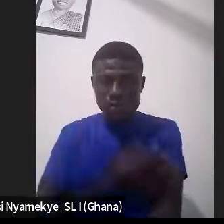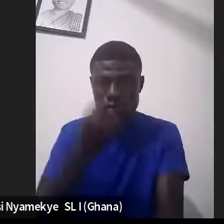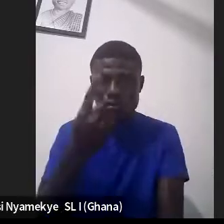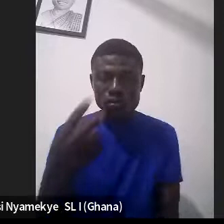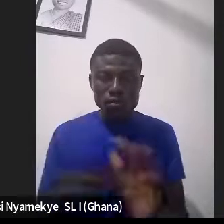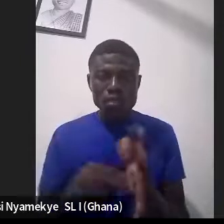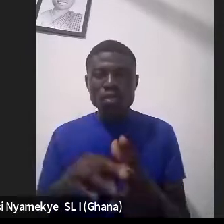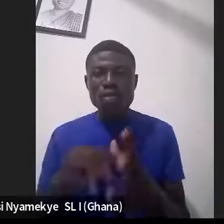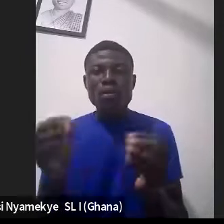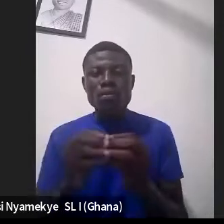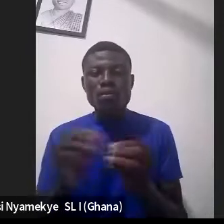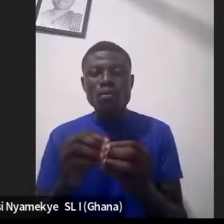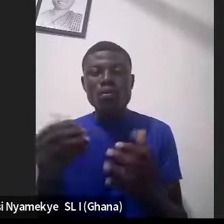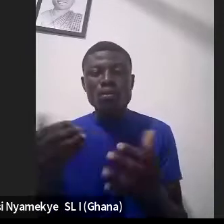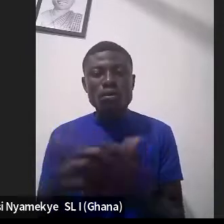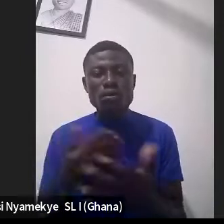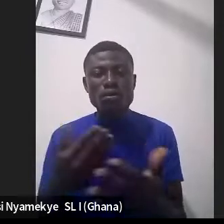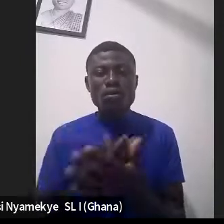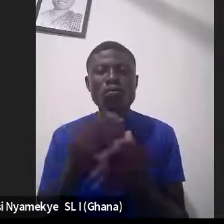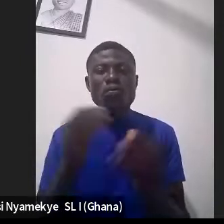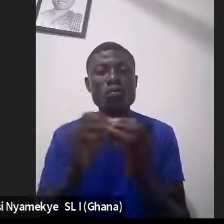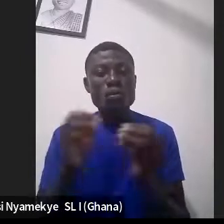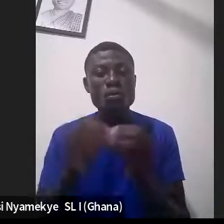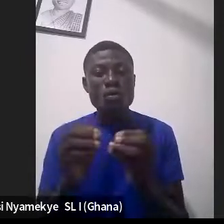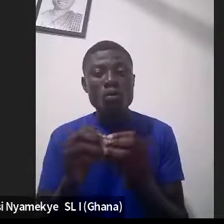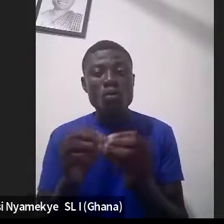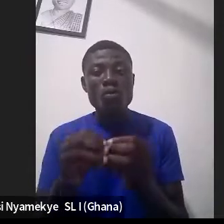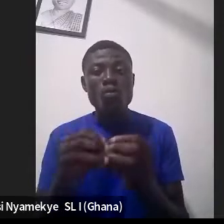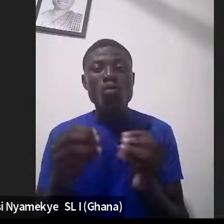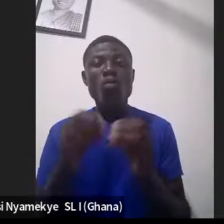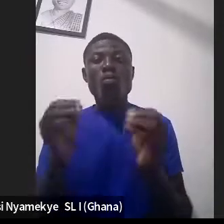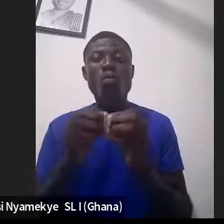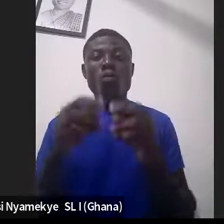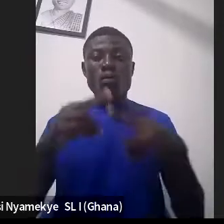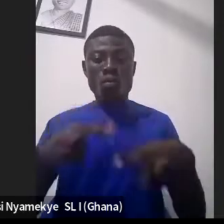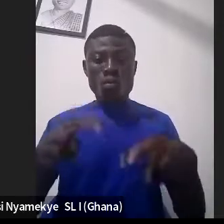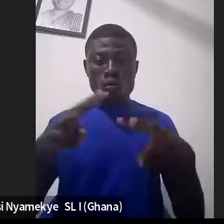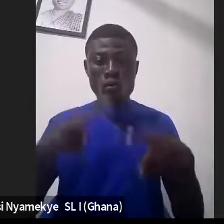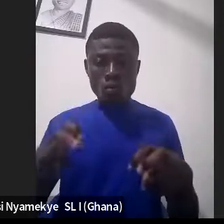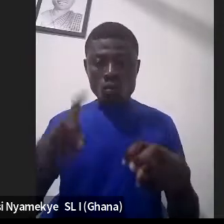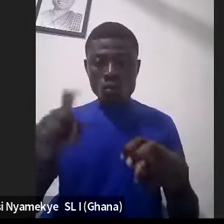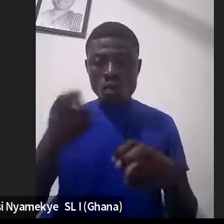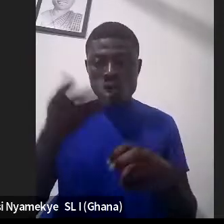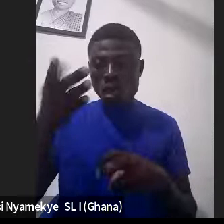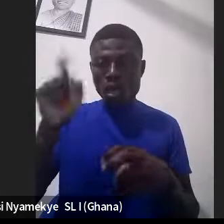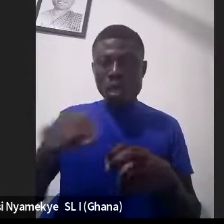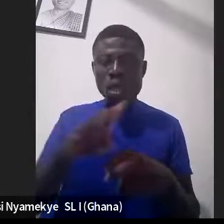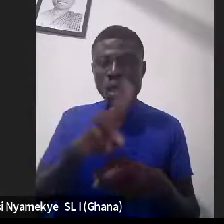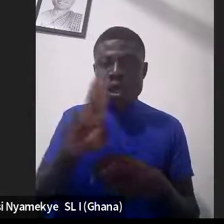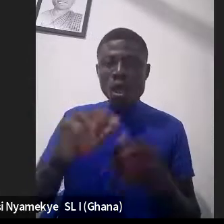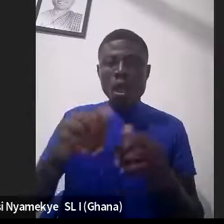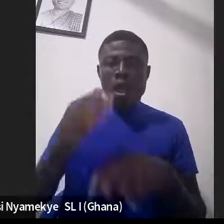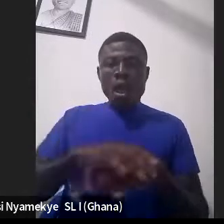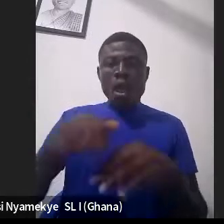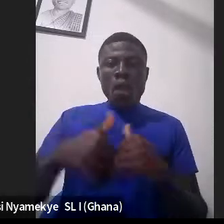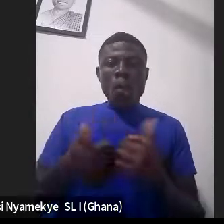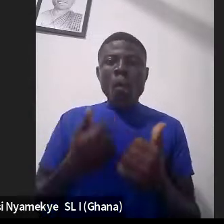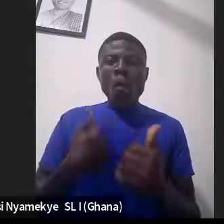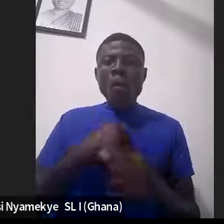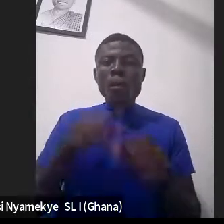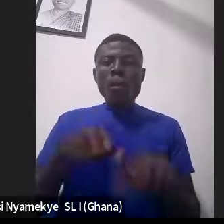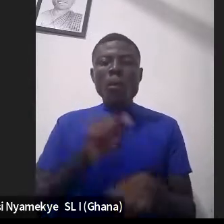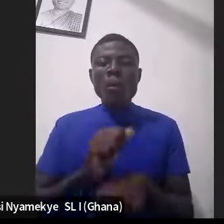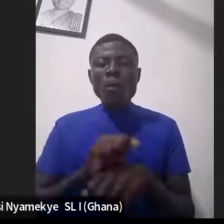of not new research, but there's a lot of research out there on how our brains are